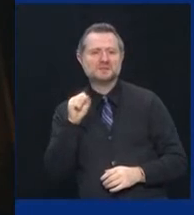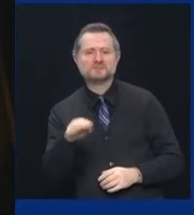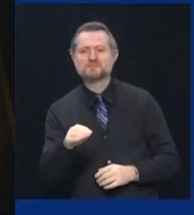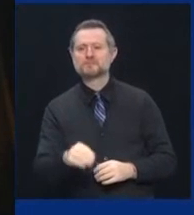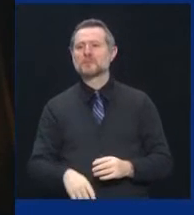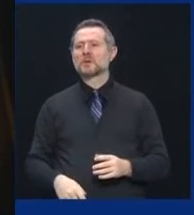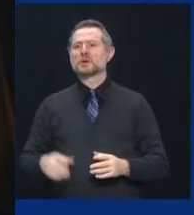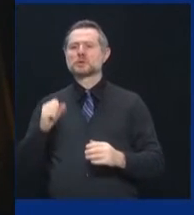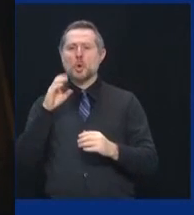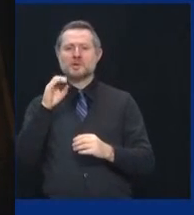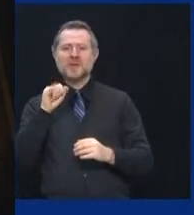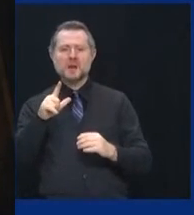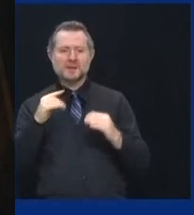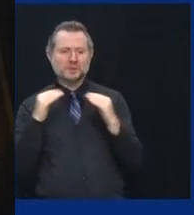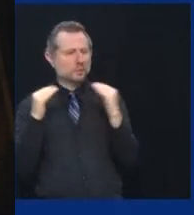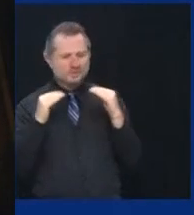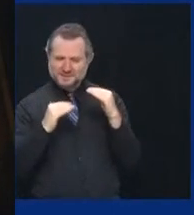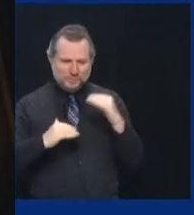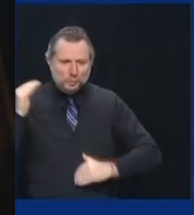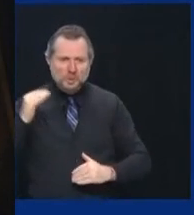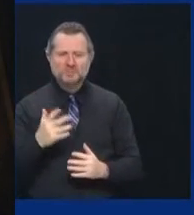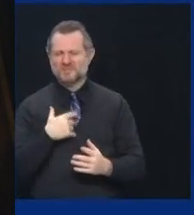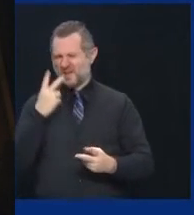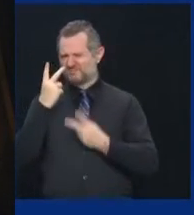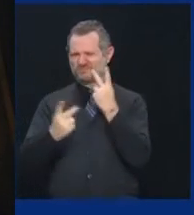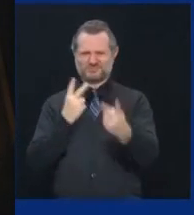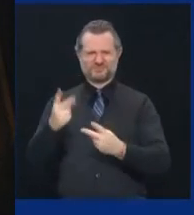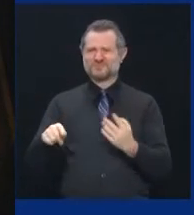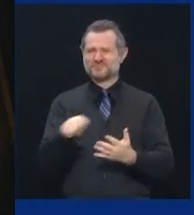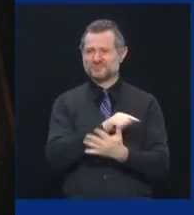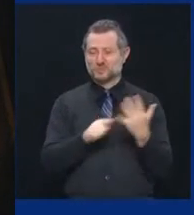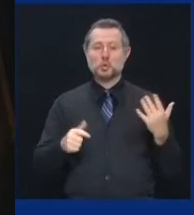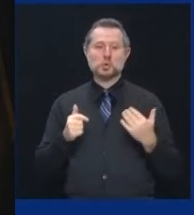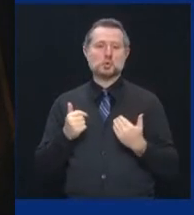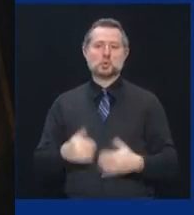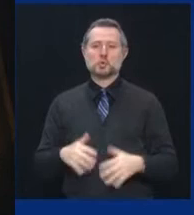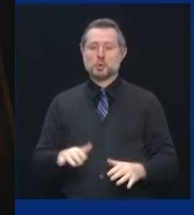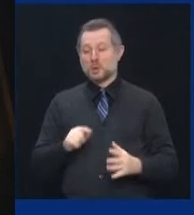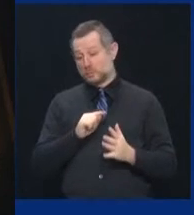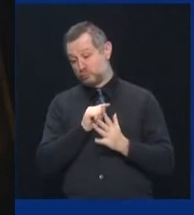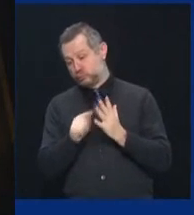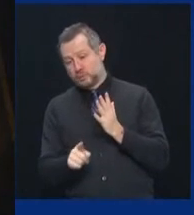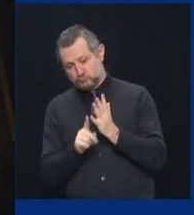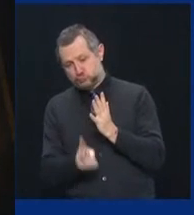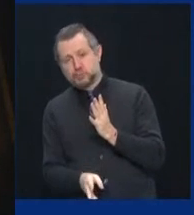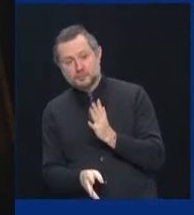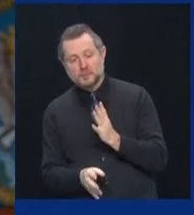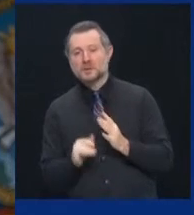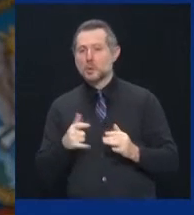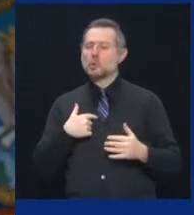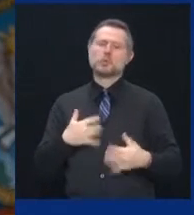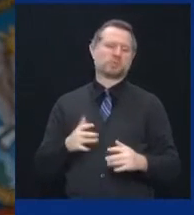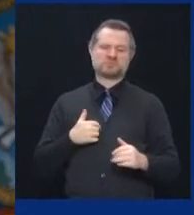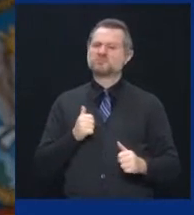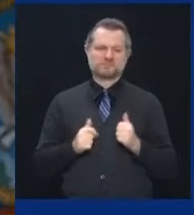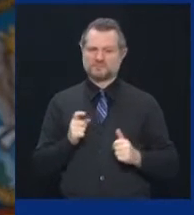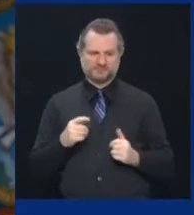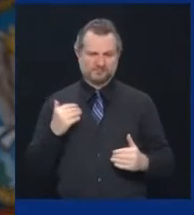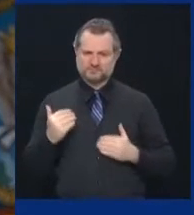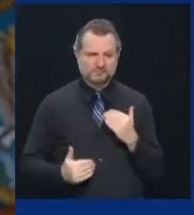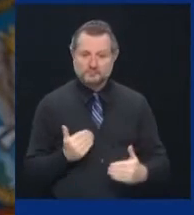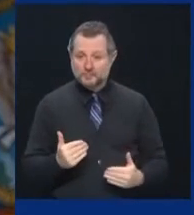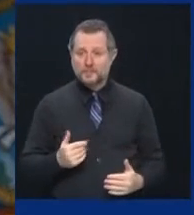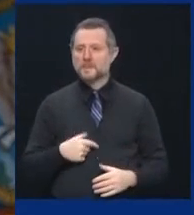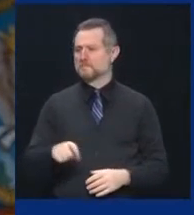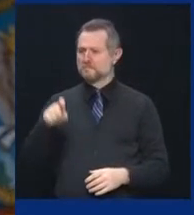abuse. And my friends, if that wasn't ambitious enough, all of these plans must move